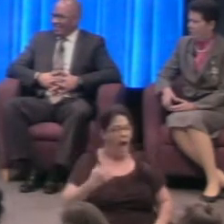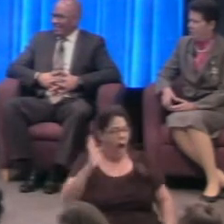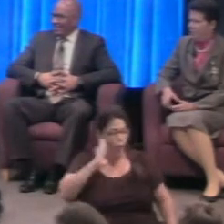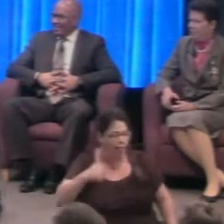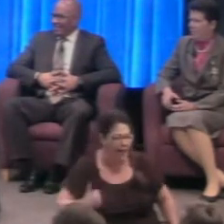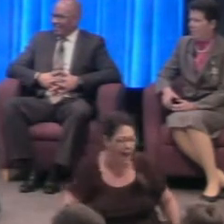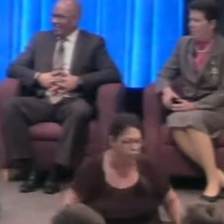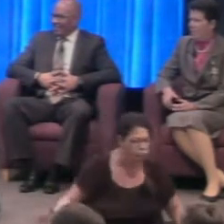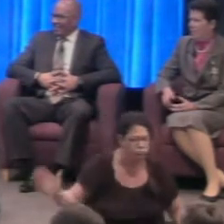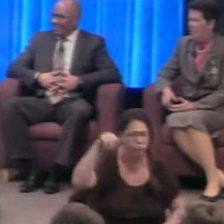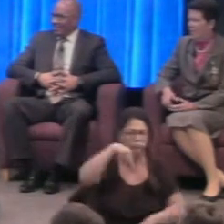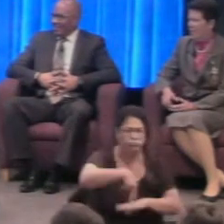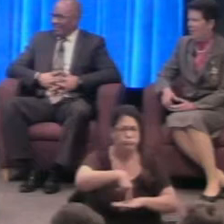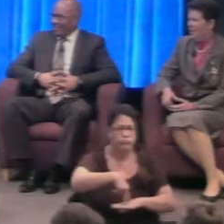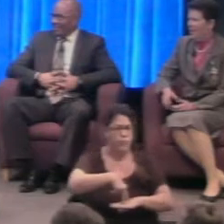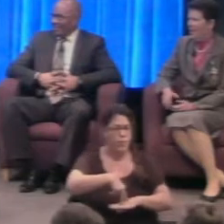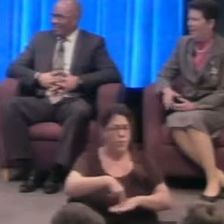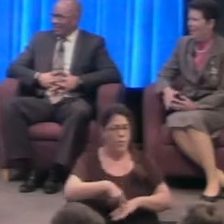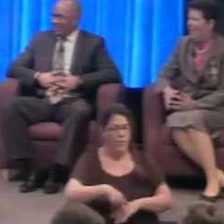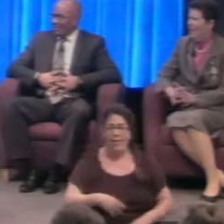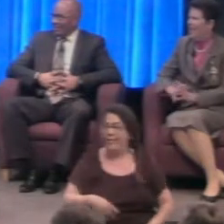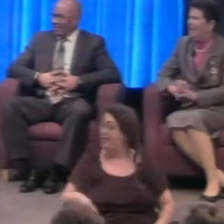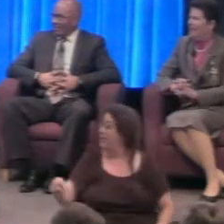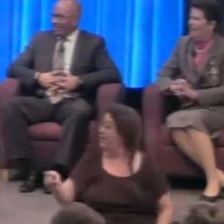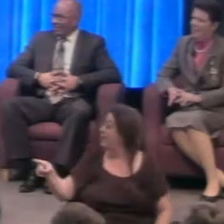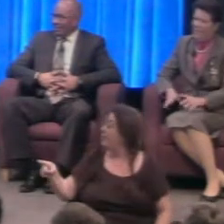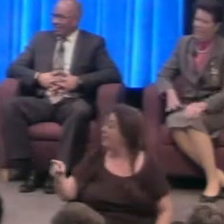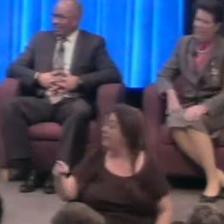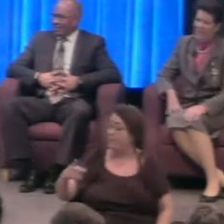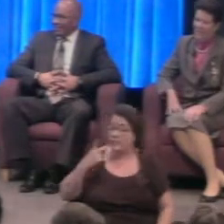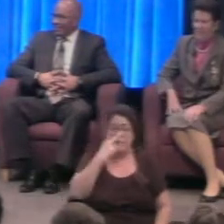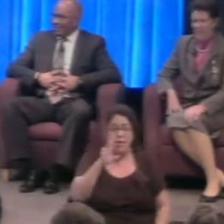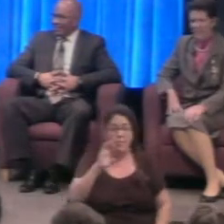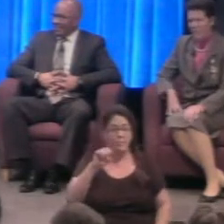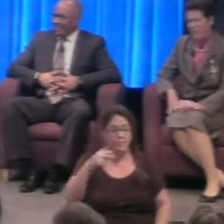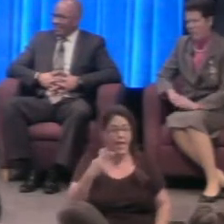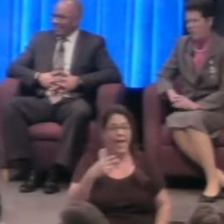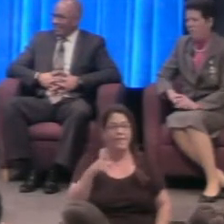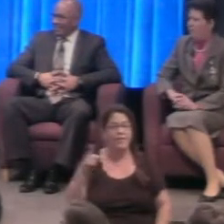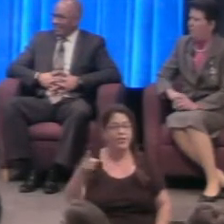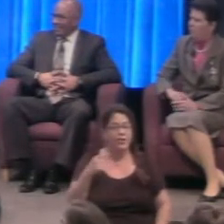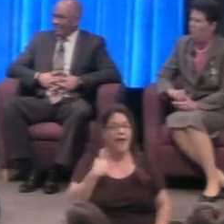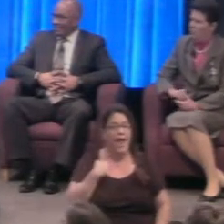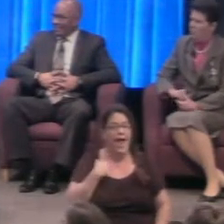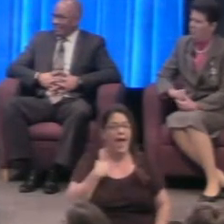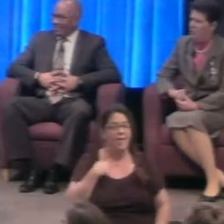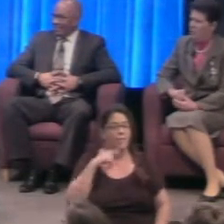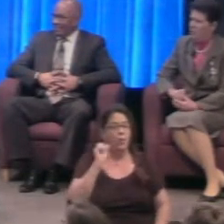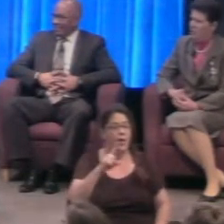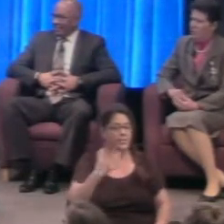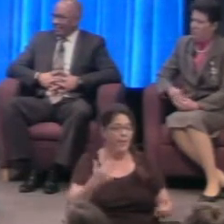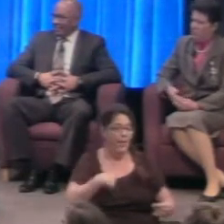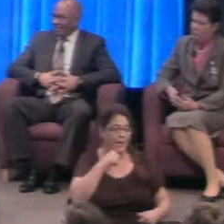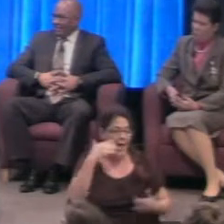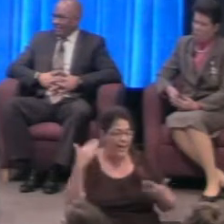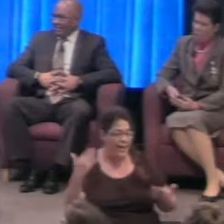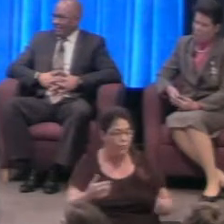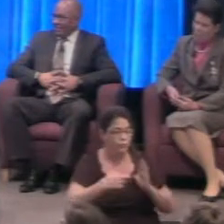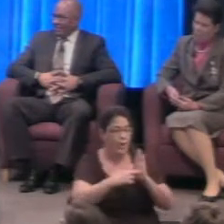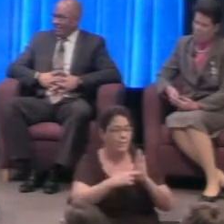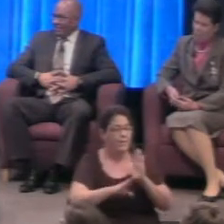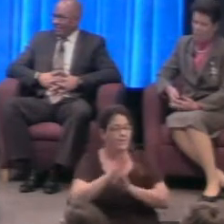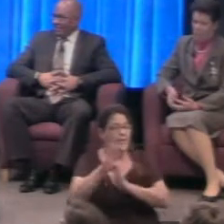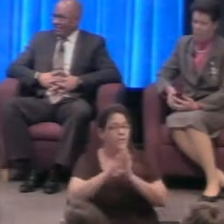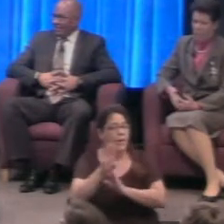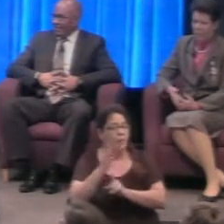one more. Yeah, there always has to be one, right? So as you saw Beth Quinter presented, because there was a question whether I was going to be here or not, representing the development